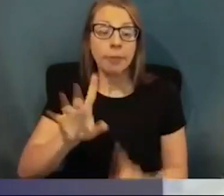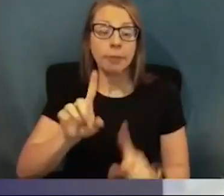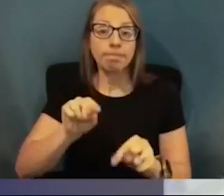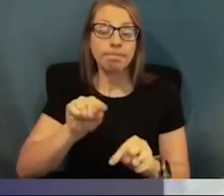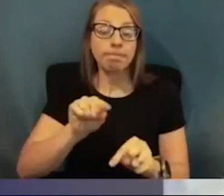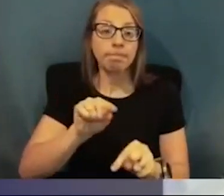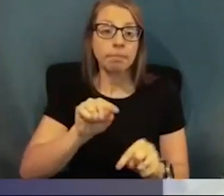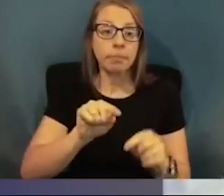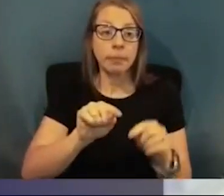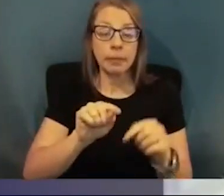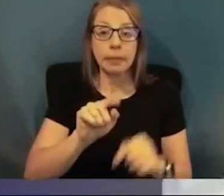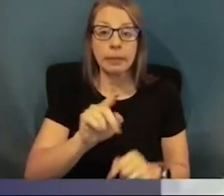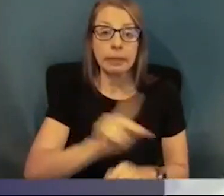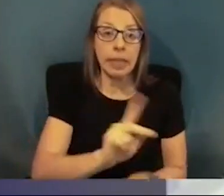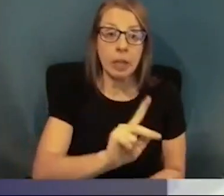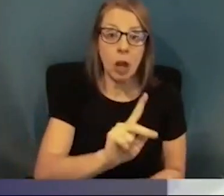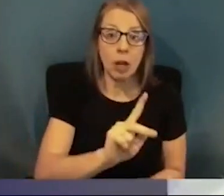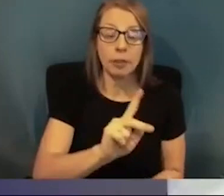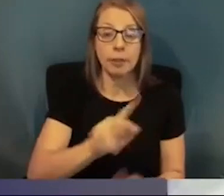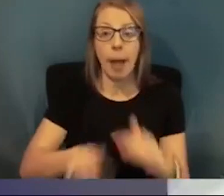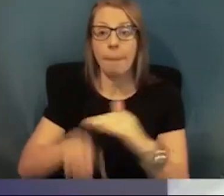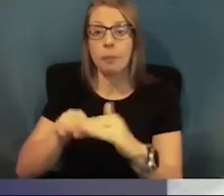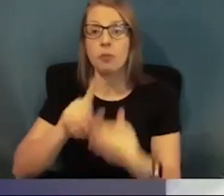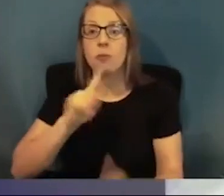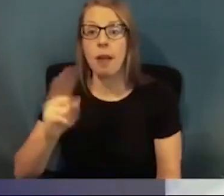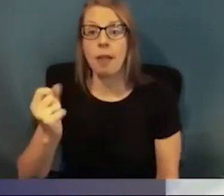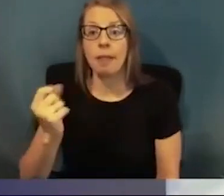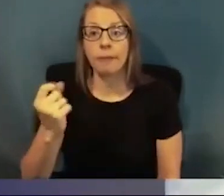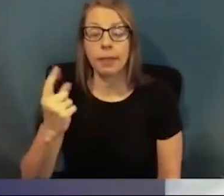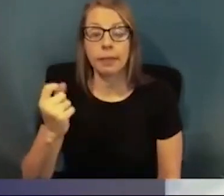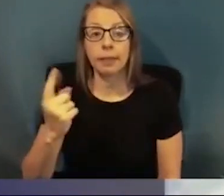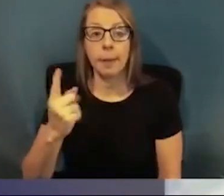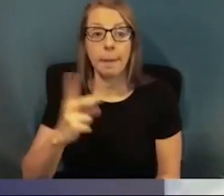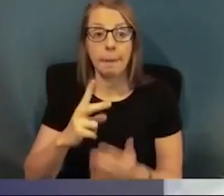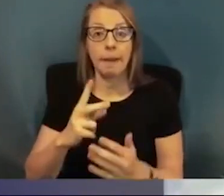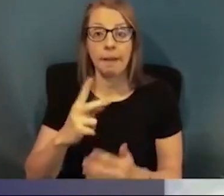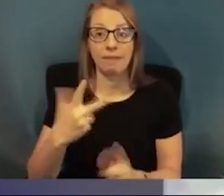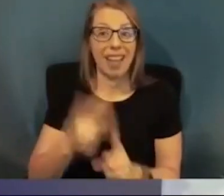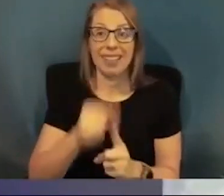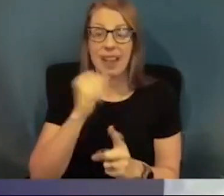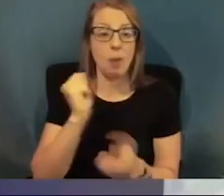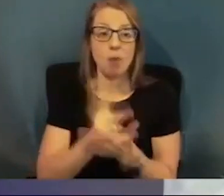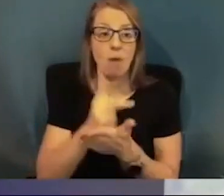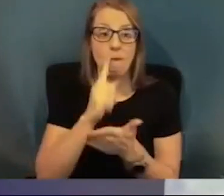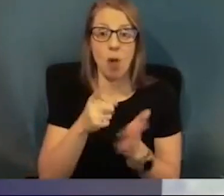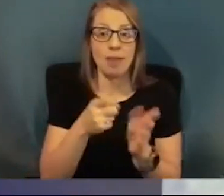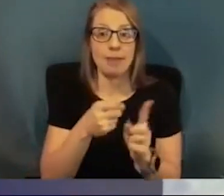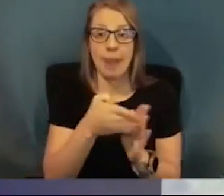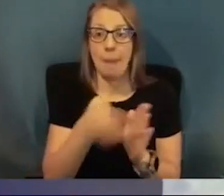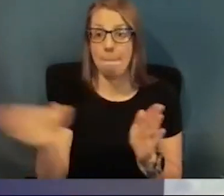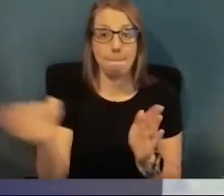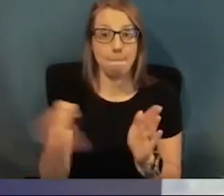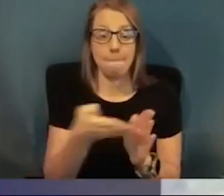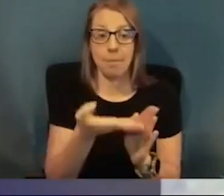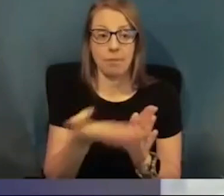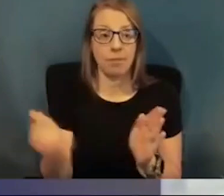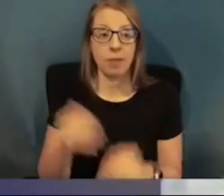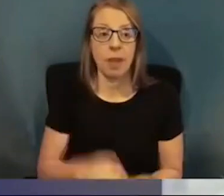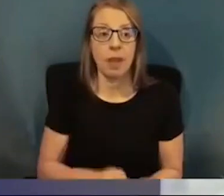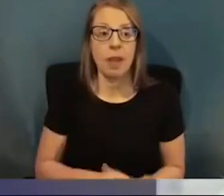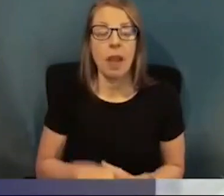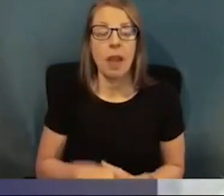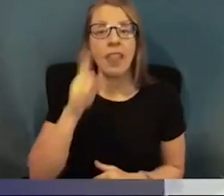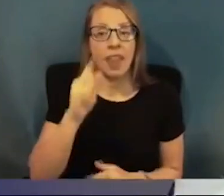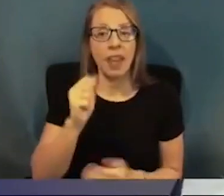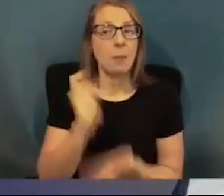11, the vaccine's not approved yet for them. Mm-hmm. And I think it will be approved soon. I think